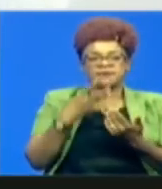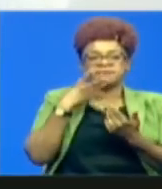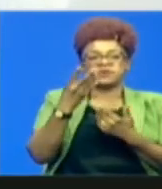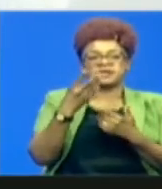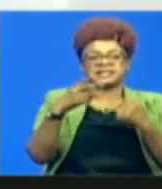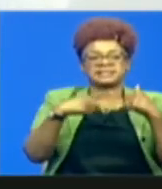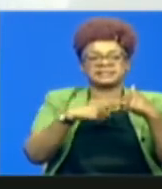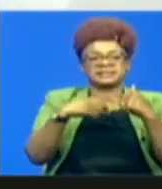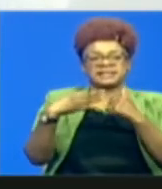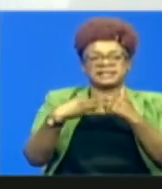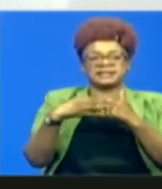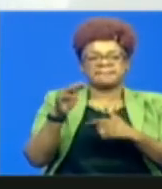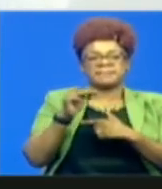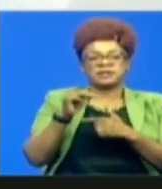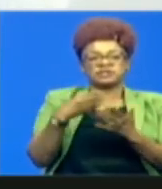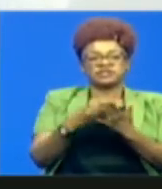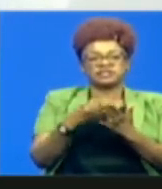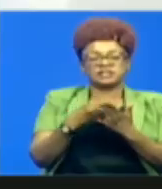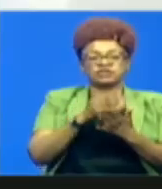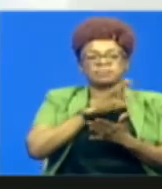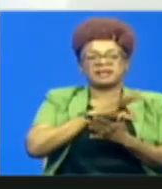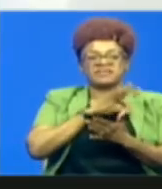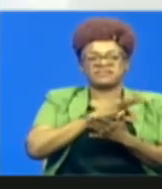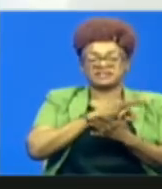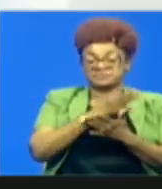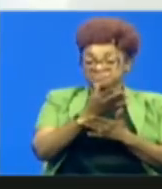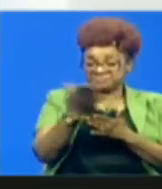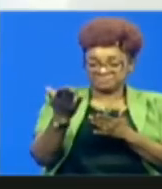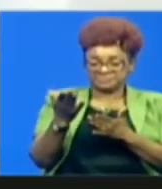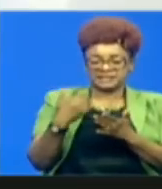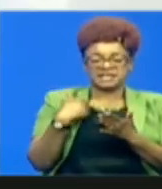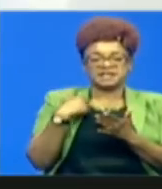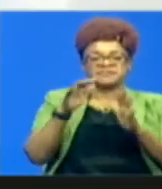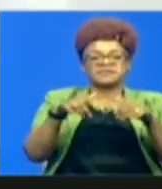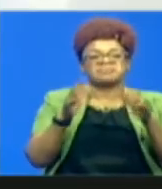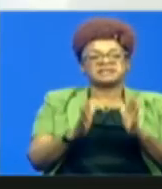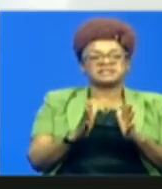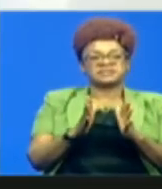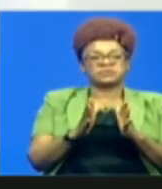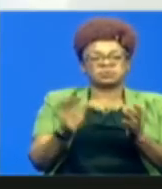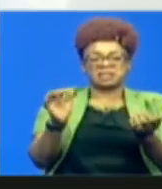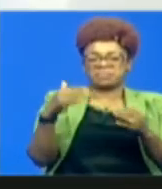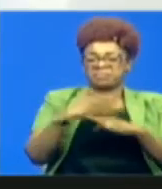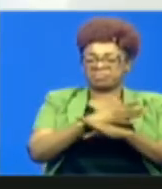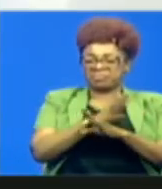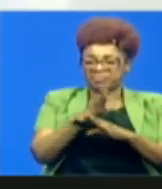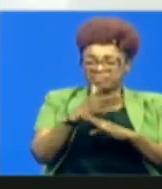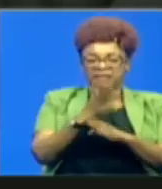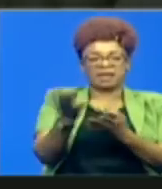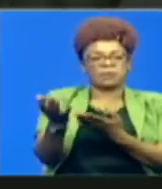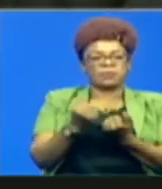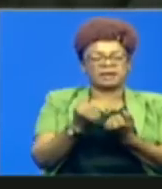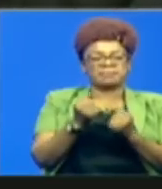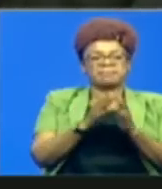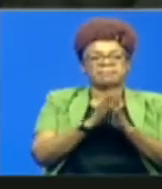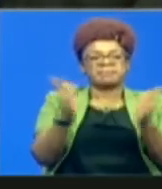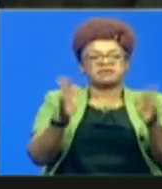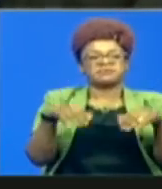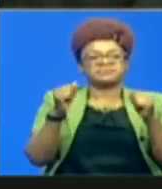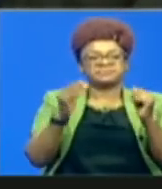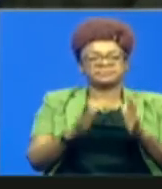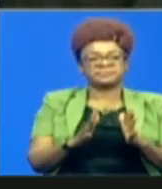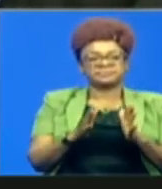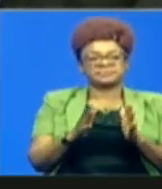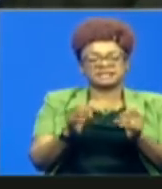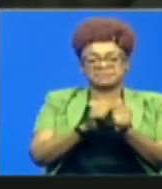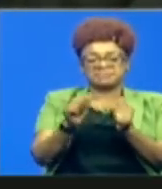million shillings meant to benefit registered and vetted farmers was fraudulently acquired by public officers and